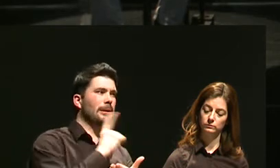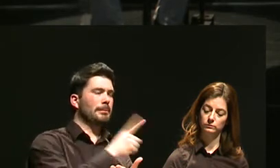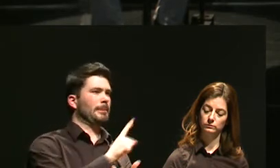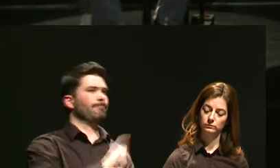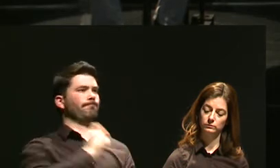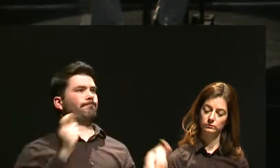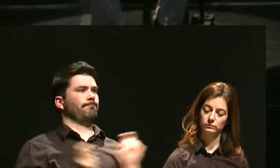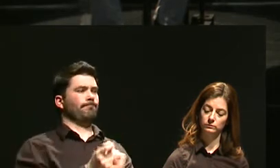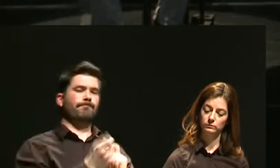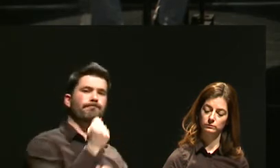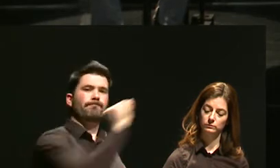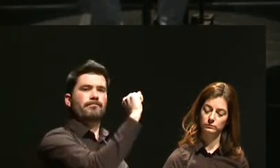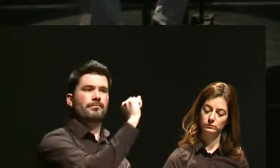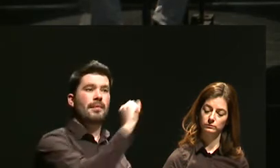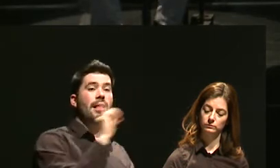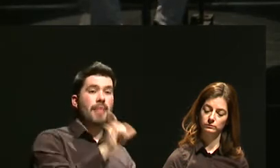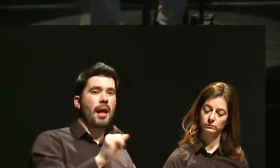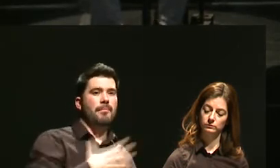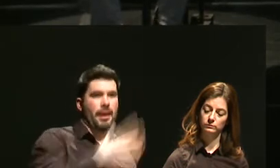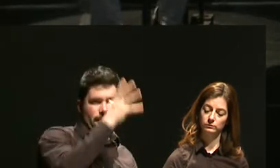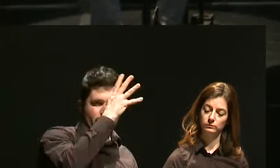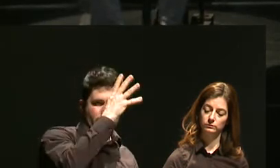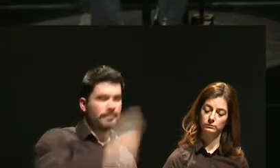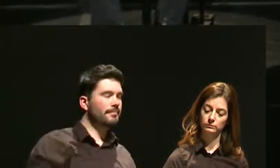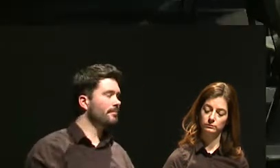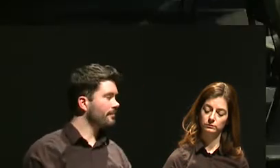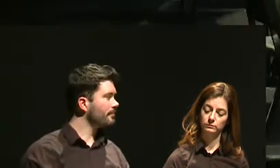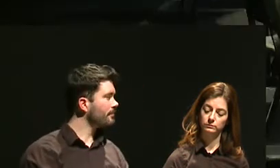Lamont Herring will become my father.